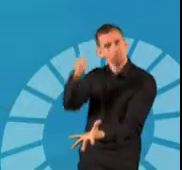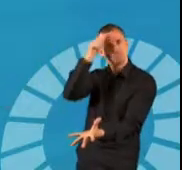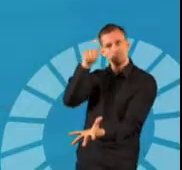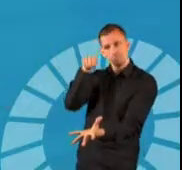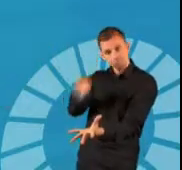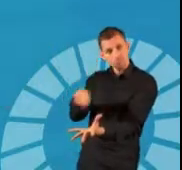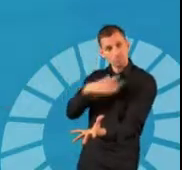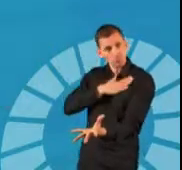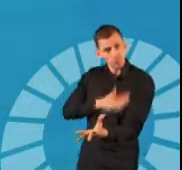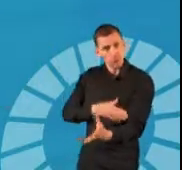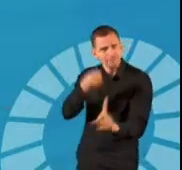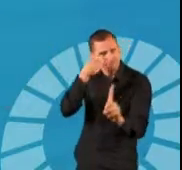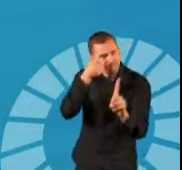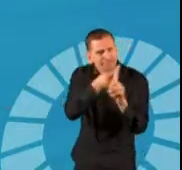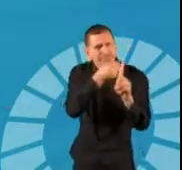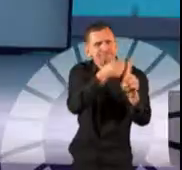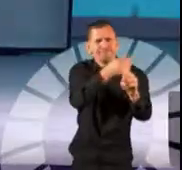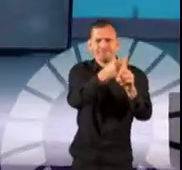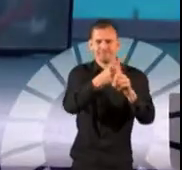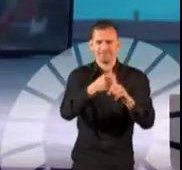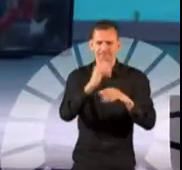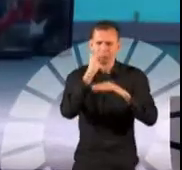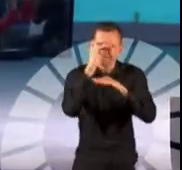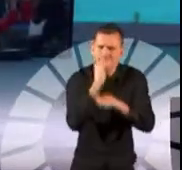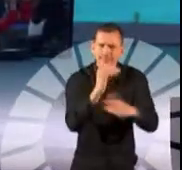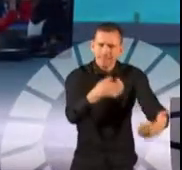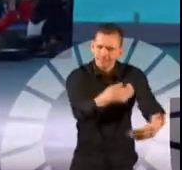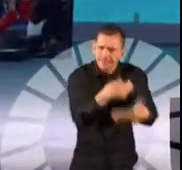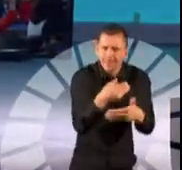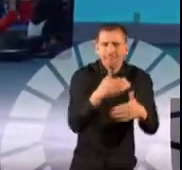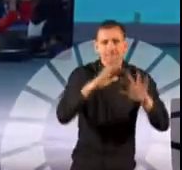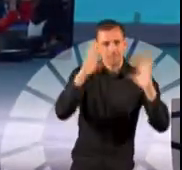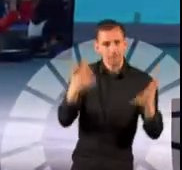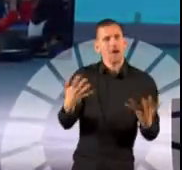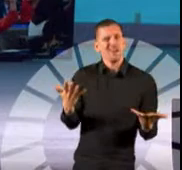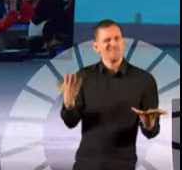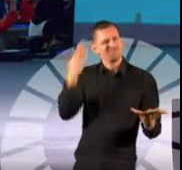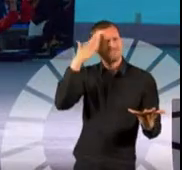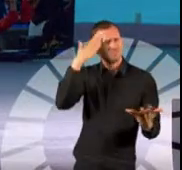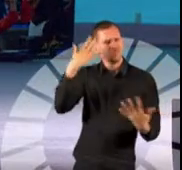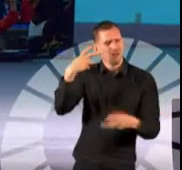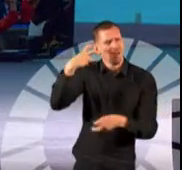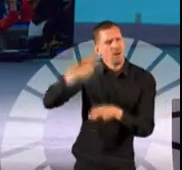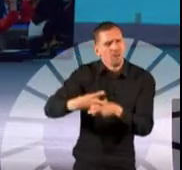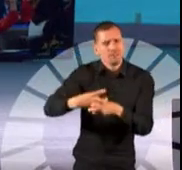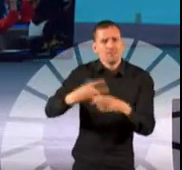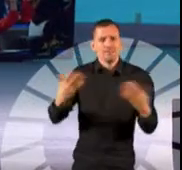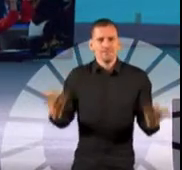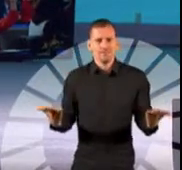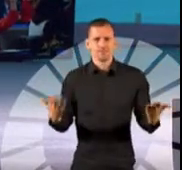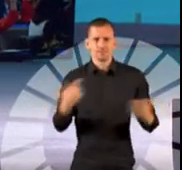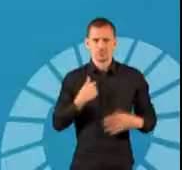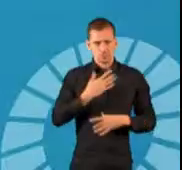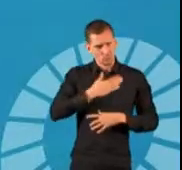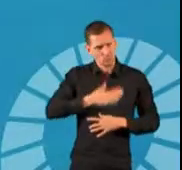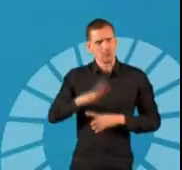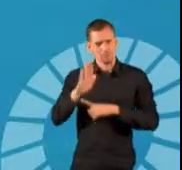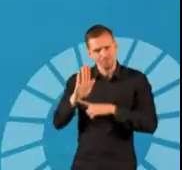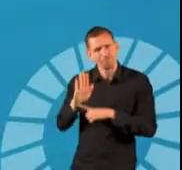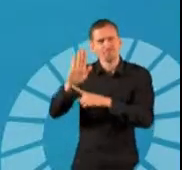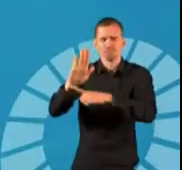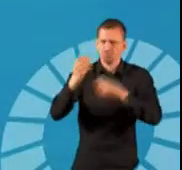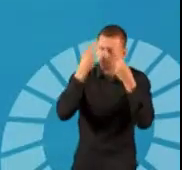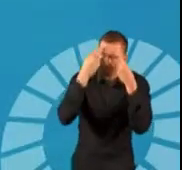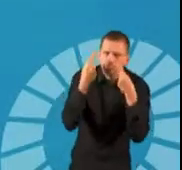is a protest against, a protest for, and a protest within. It is